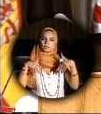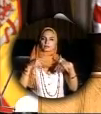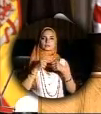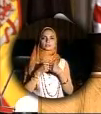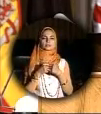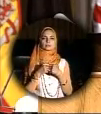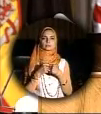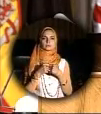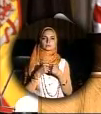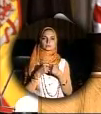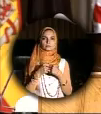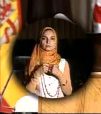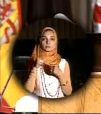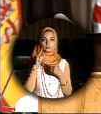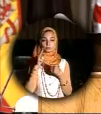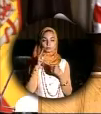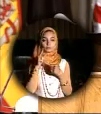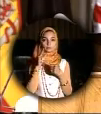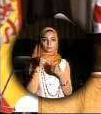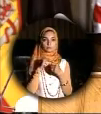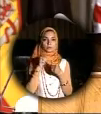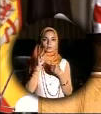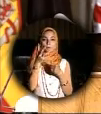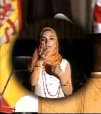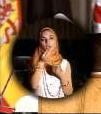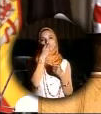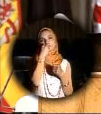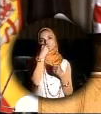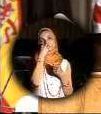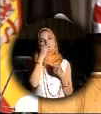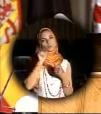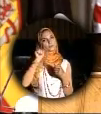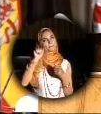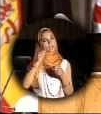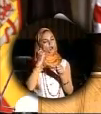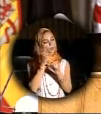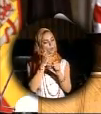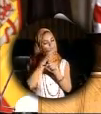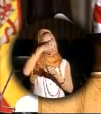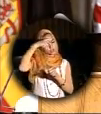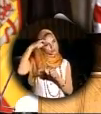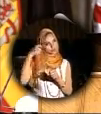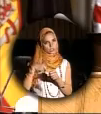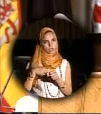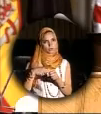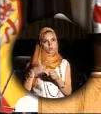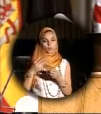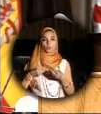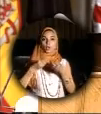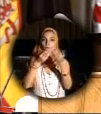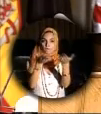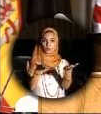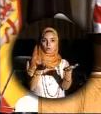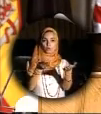and independence and also respect from the community. So it's very important also to provide technology that is accessible also to